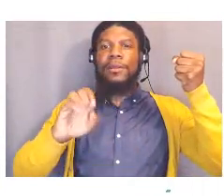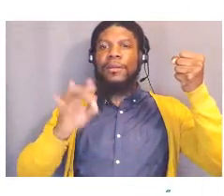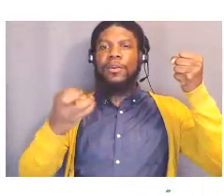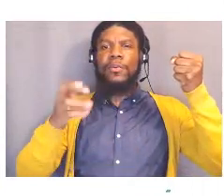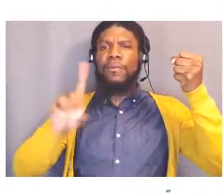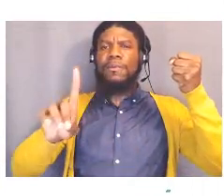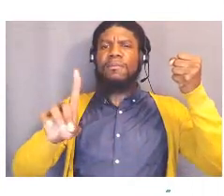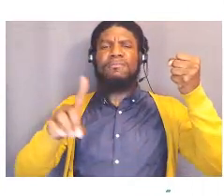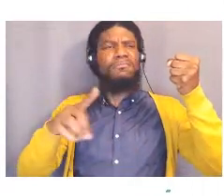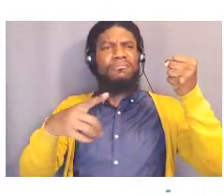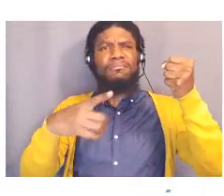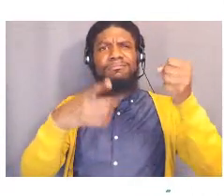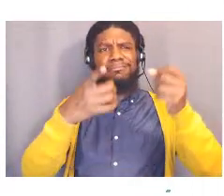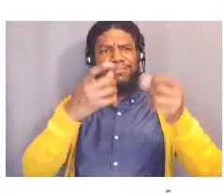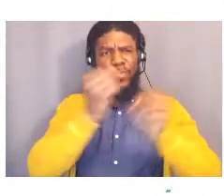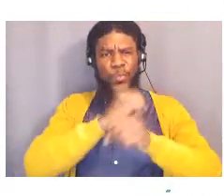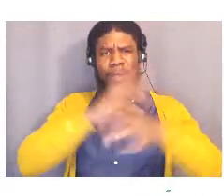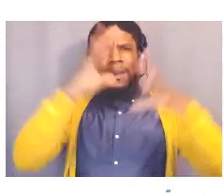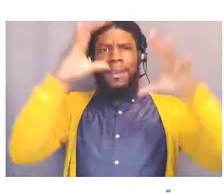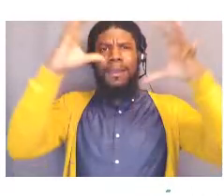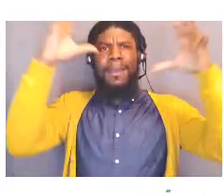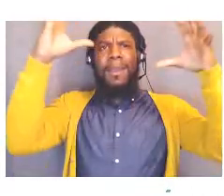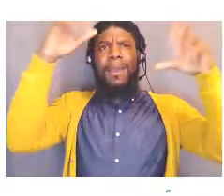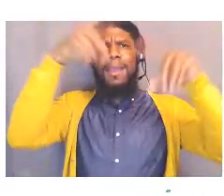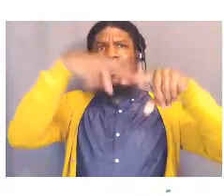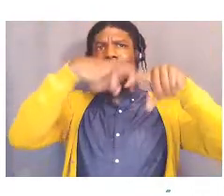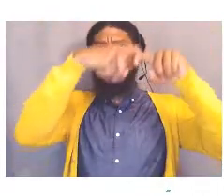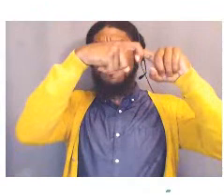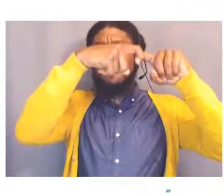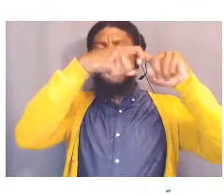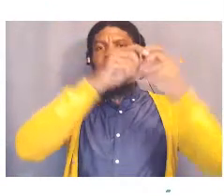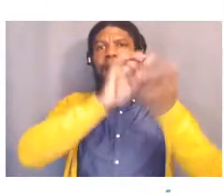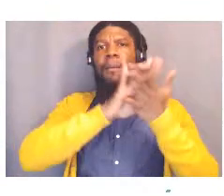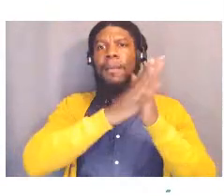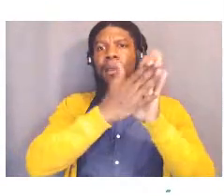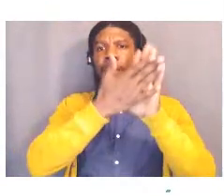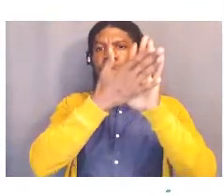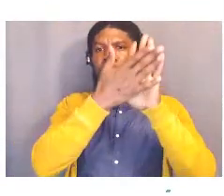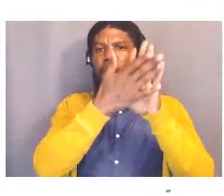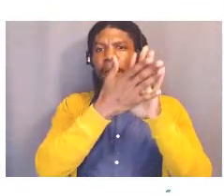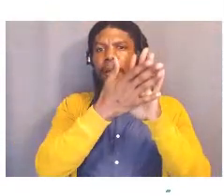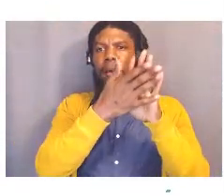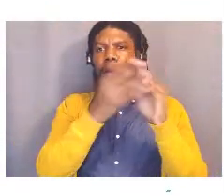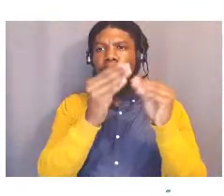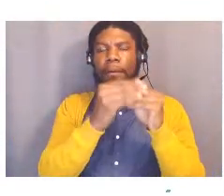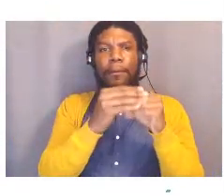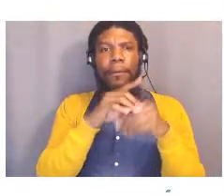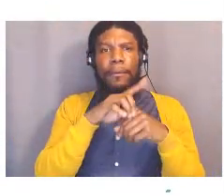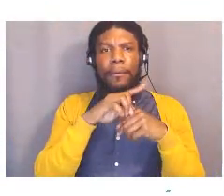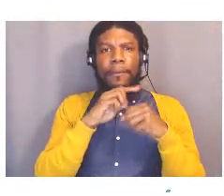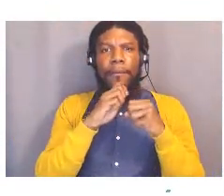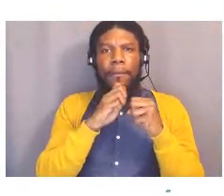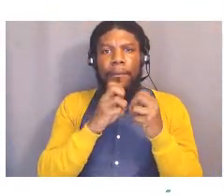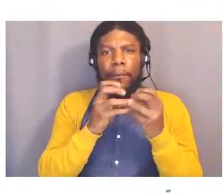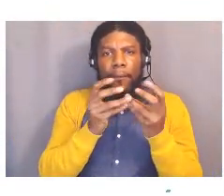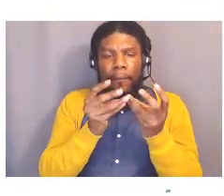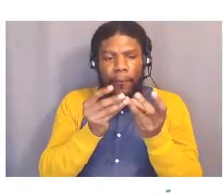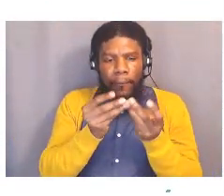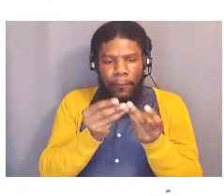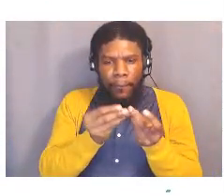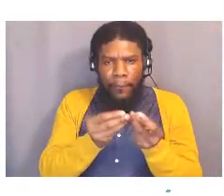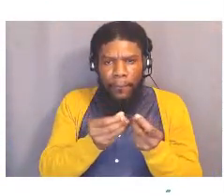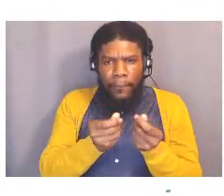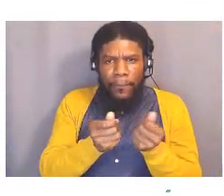What is a dream deferred? Does it dry up like a raisin in the sun, or fester